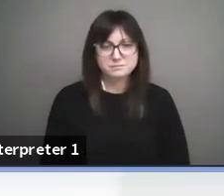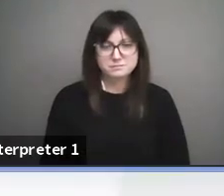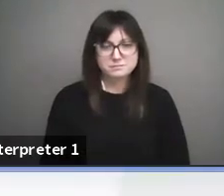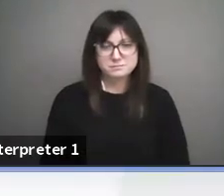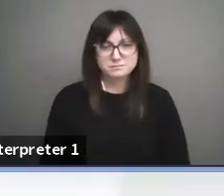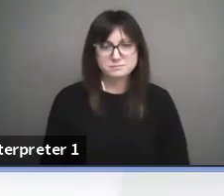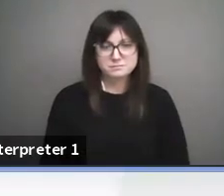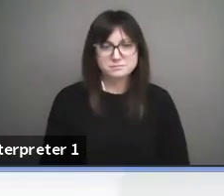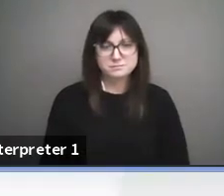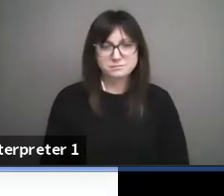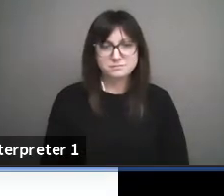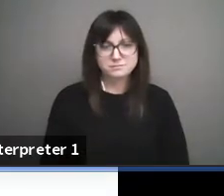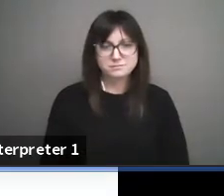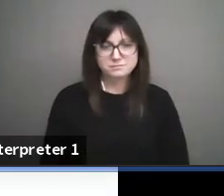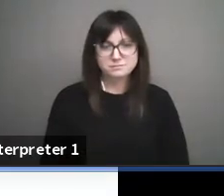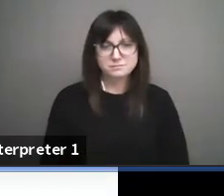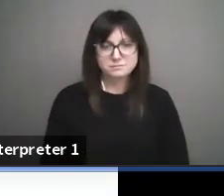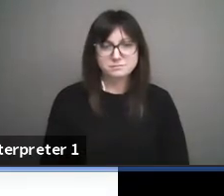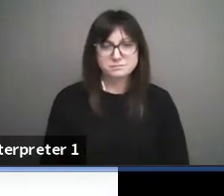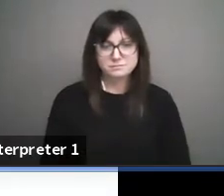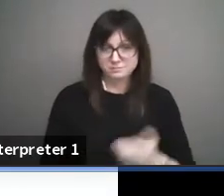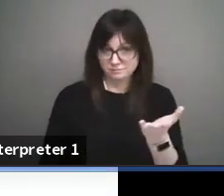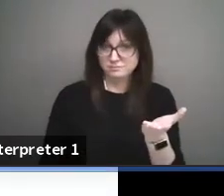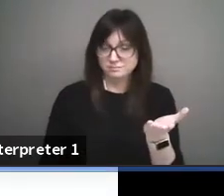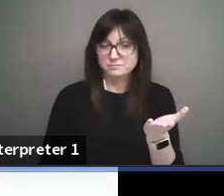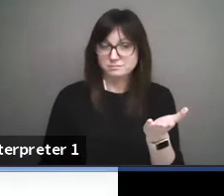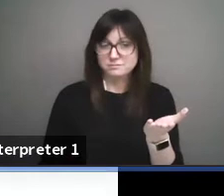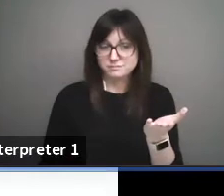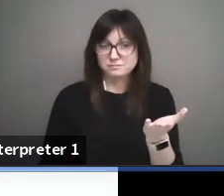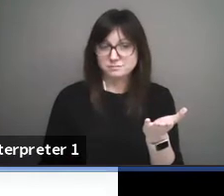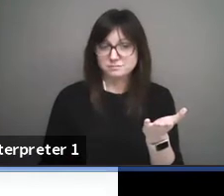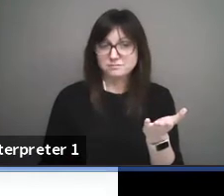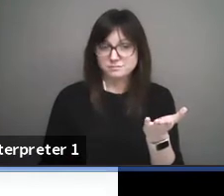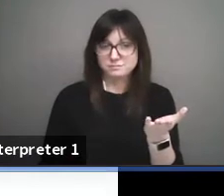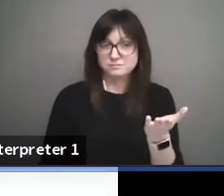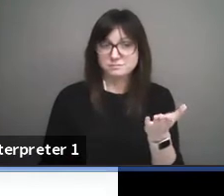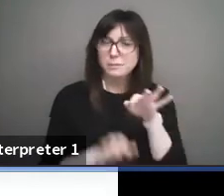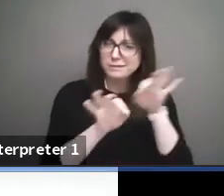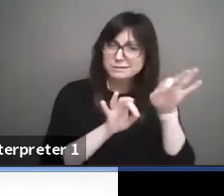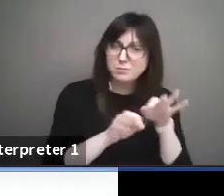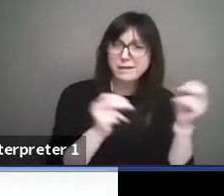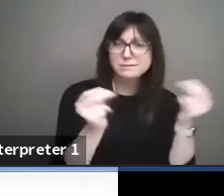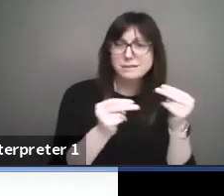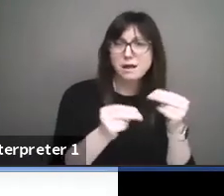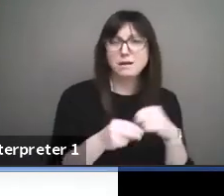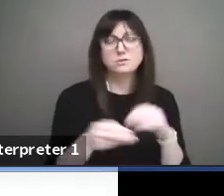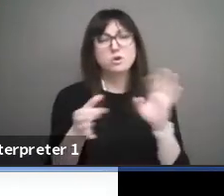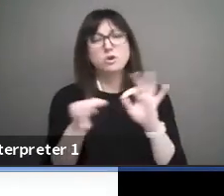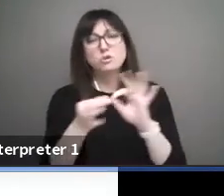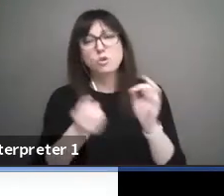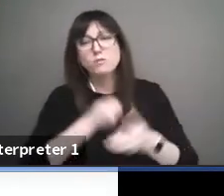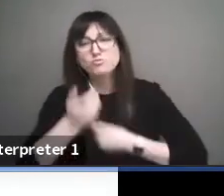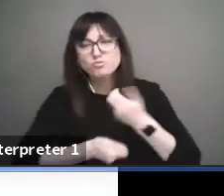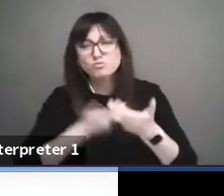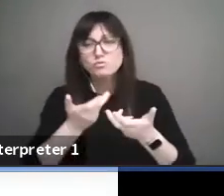Now what I can do is I can actually use this as a way to go over slides, talk about a story. Maybe it's an internal training